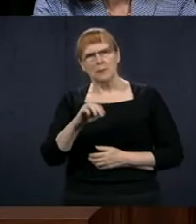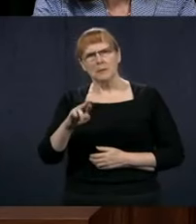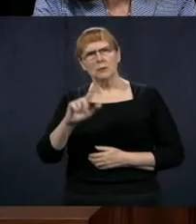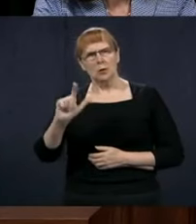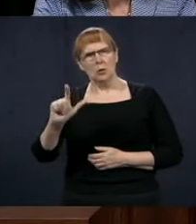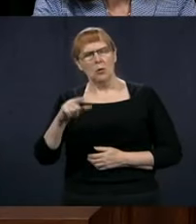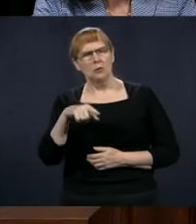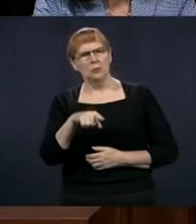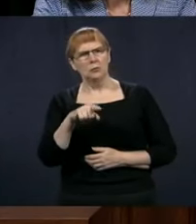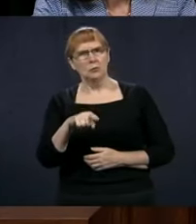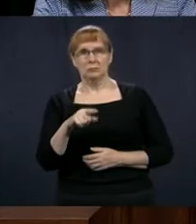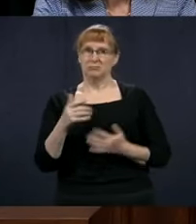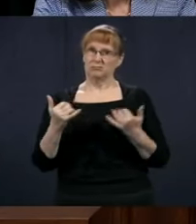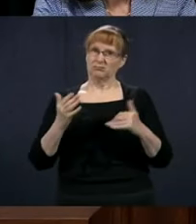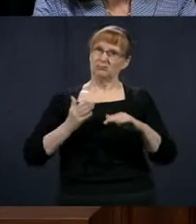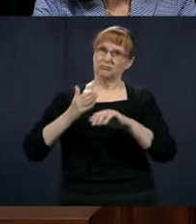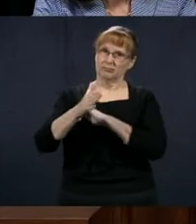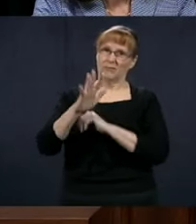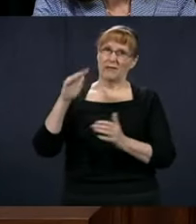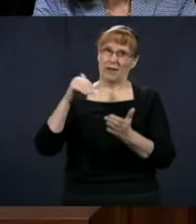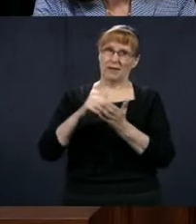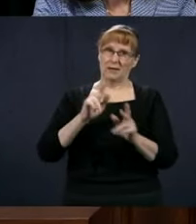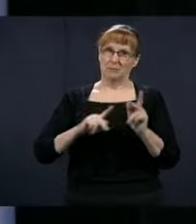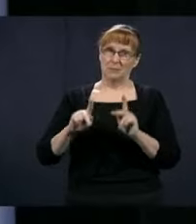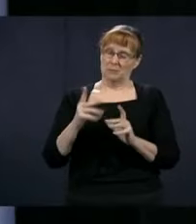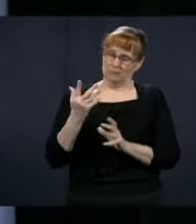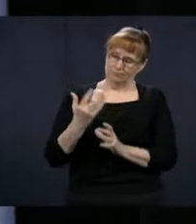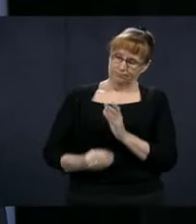the now 5,000 victims?